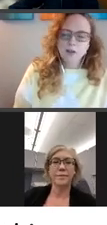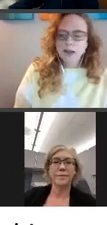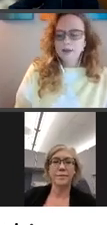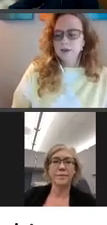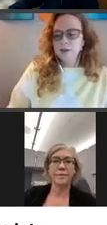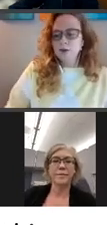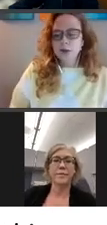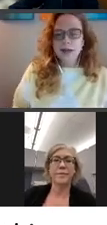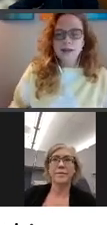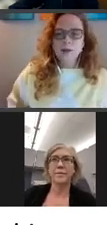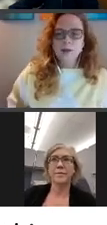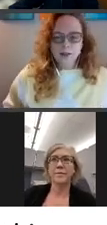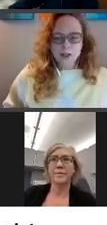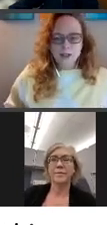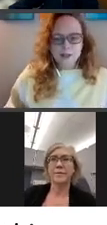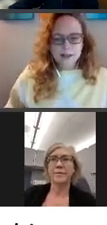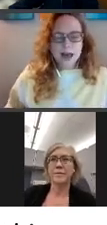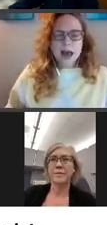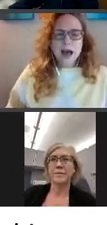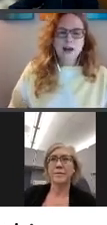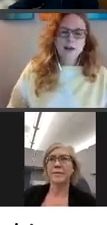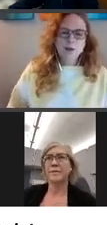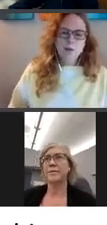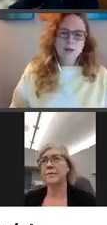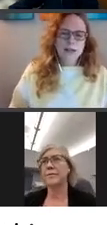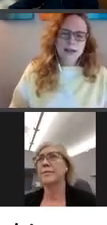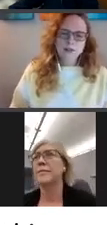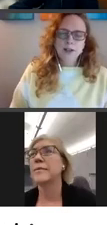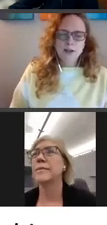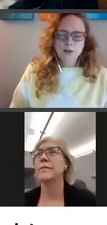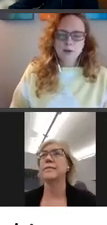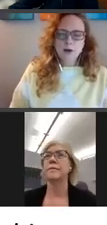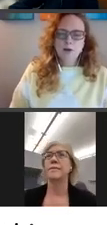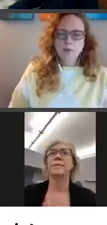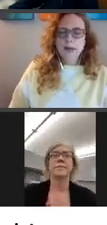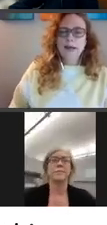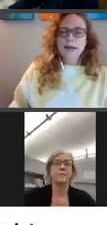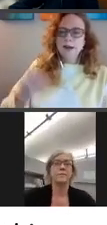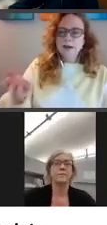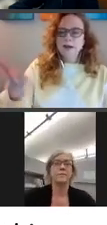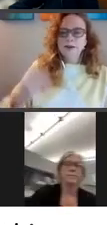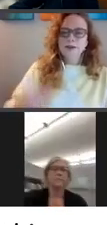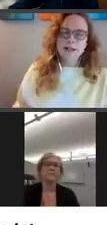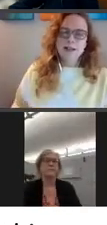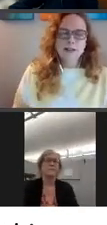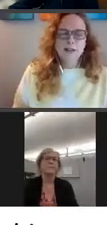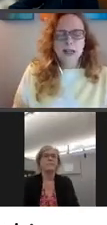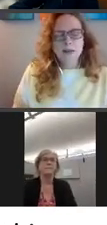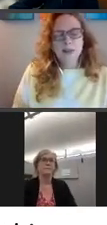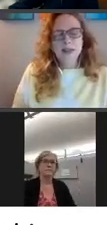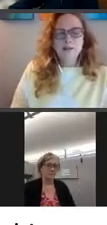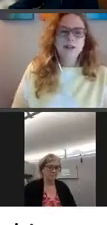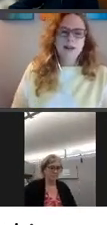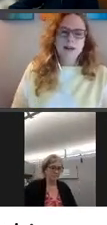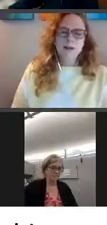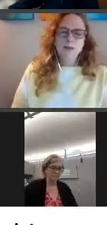evaluation survey. There are some open-ended questions that will be going out to you all by email, and you see it in the